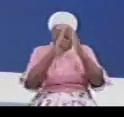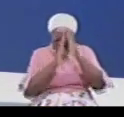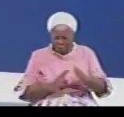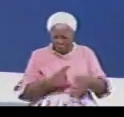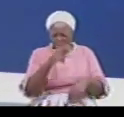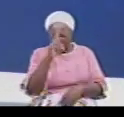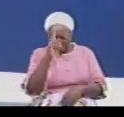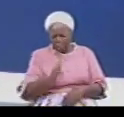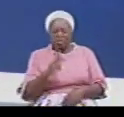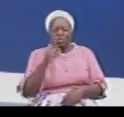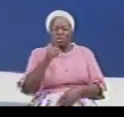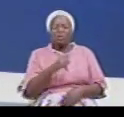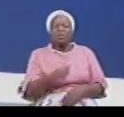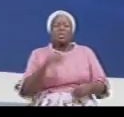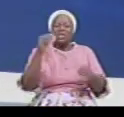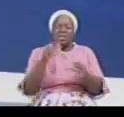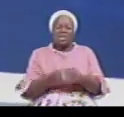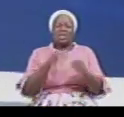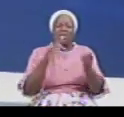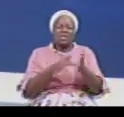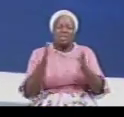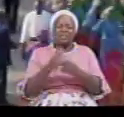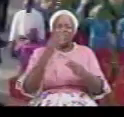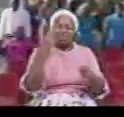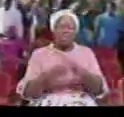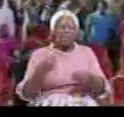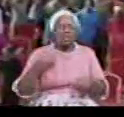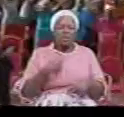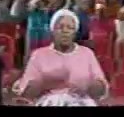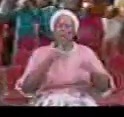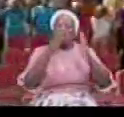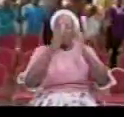In Jesus' name we pray.